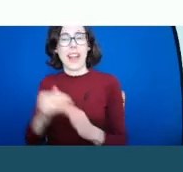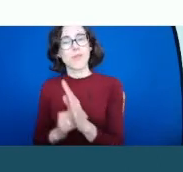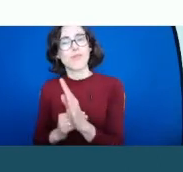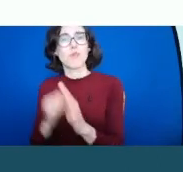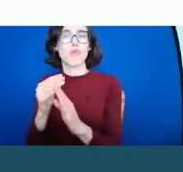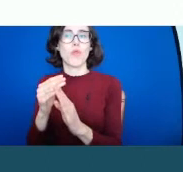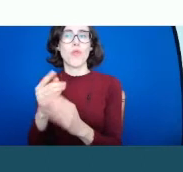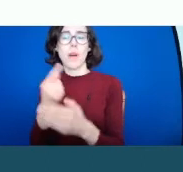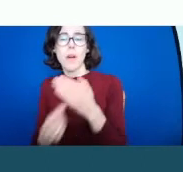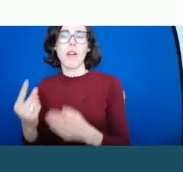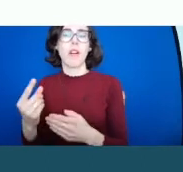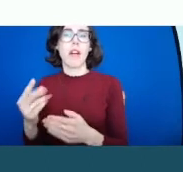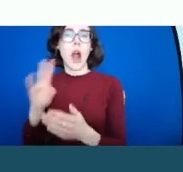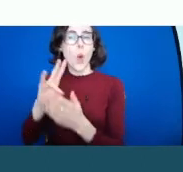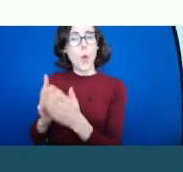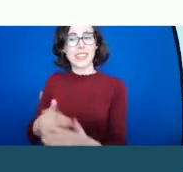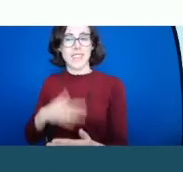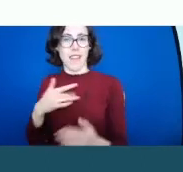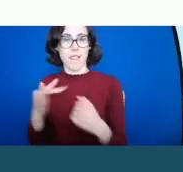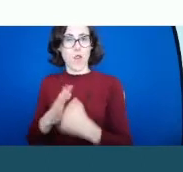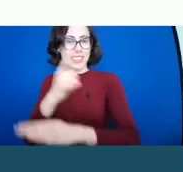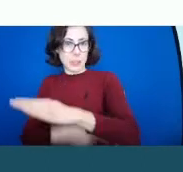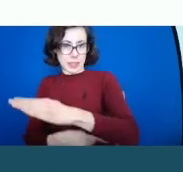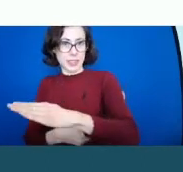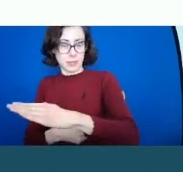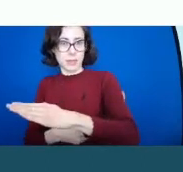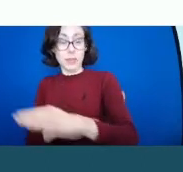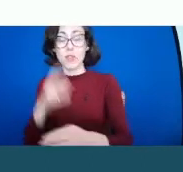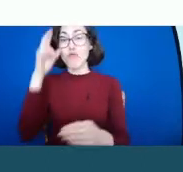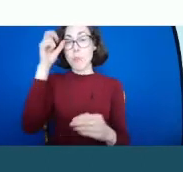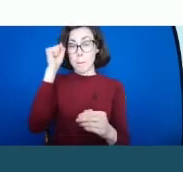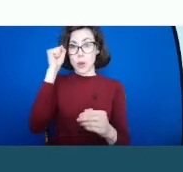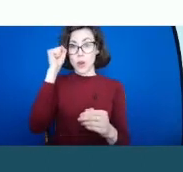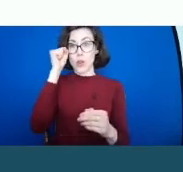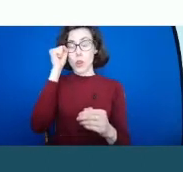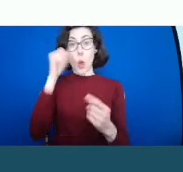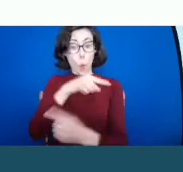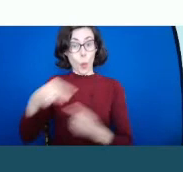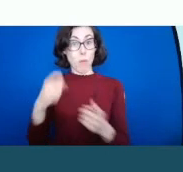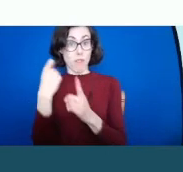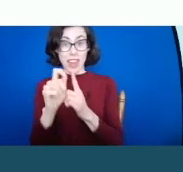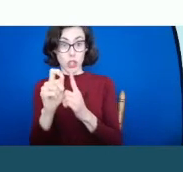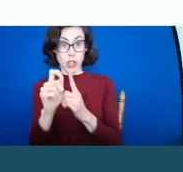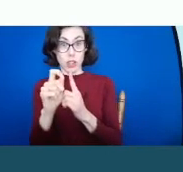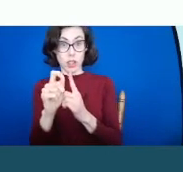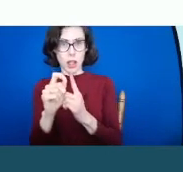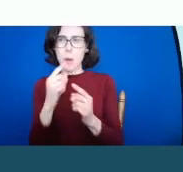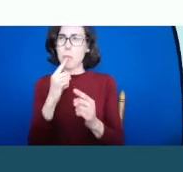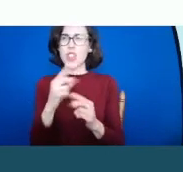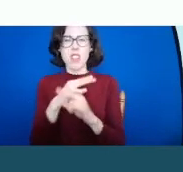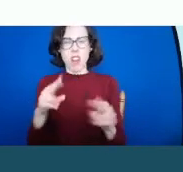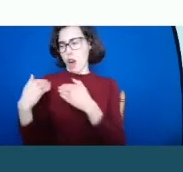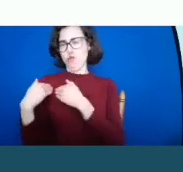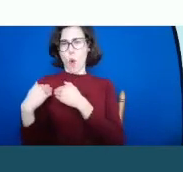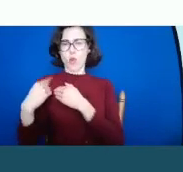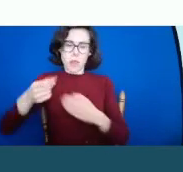independence of people with disabilities. And remember that our role as professionals is not to be a top-down model where we're telling people